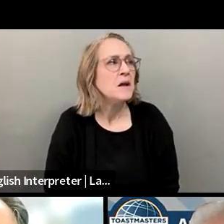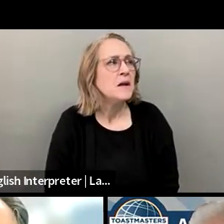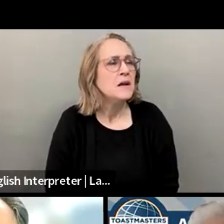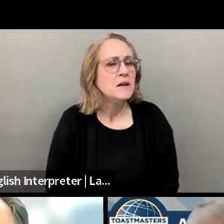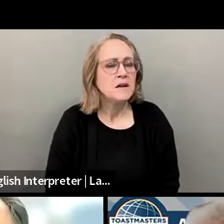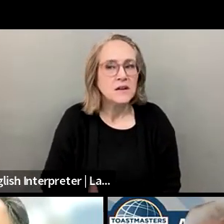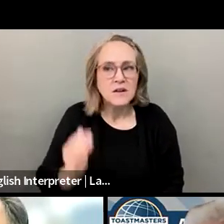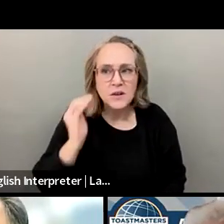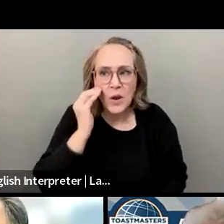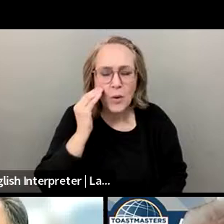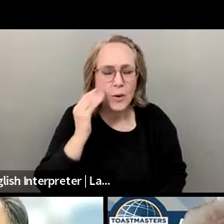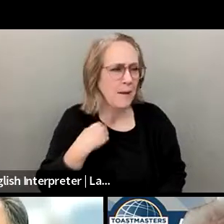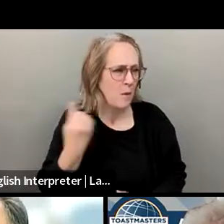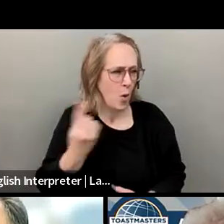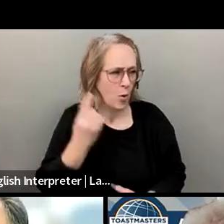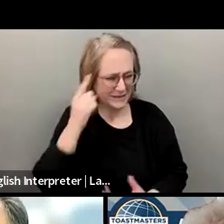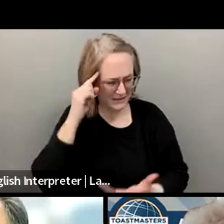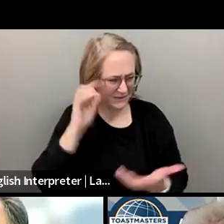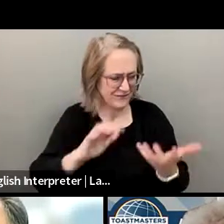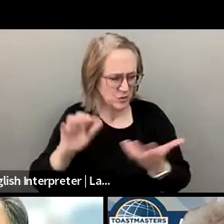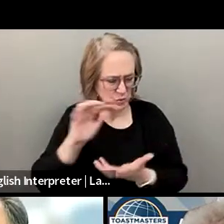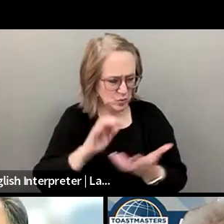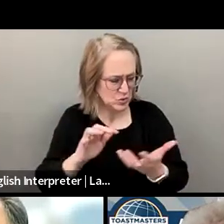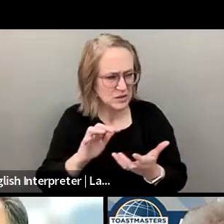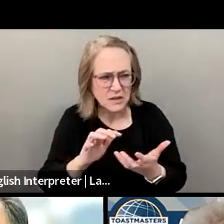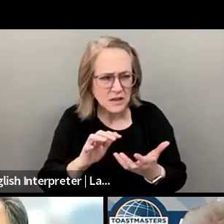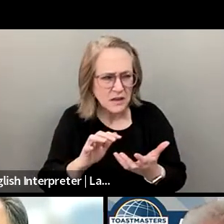I always get confused. Is there,